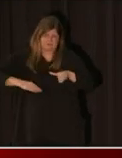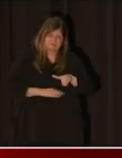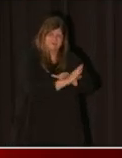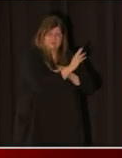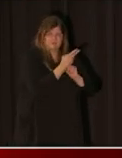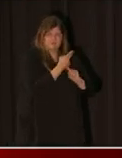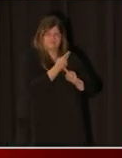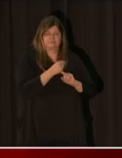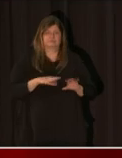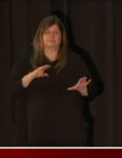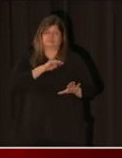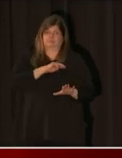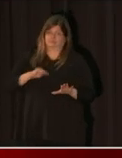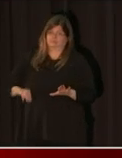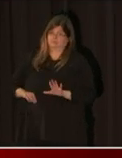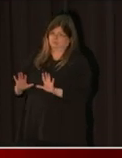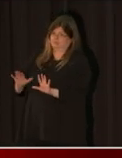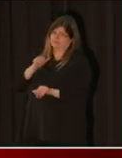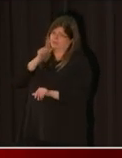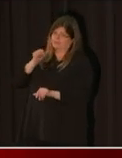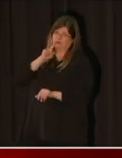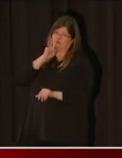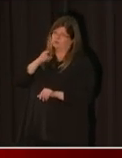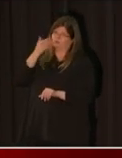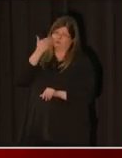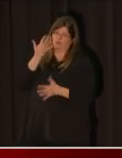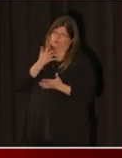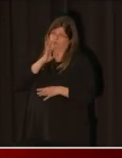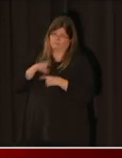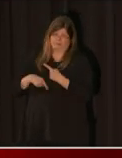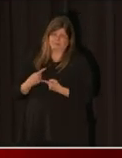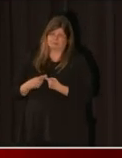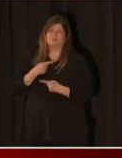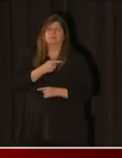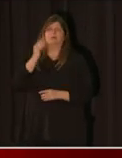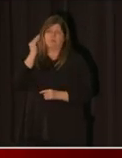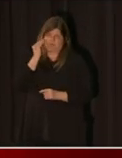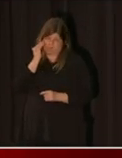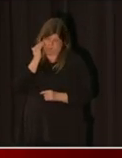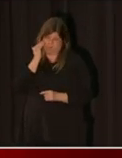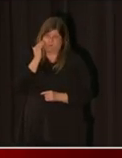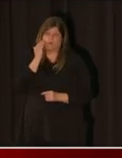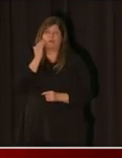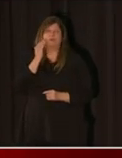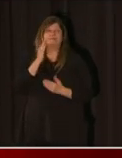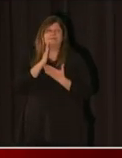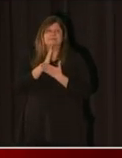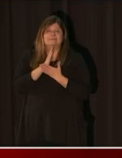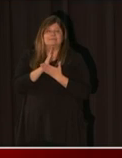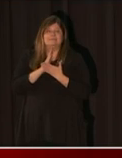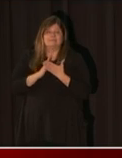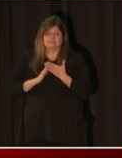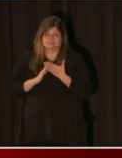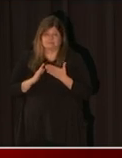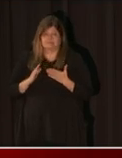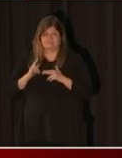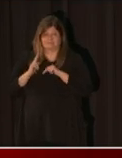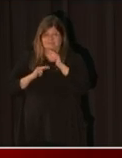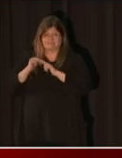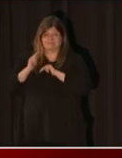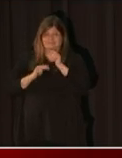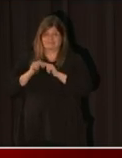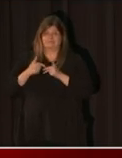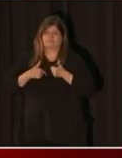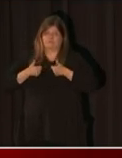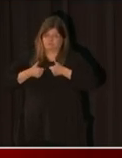identified settings where we are depopulating our shelters to keep people safe, our emergency